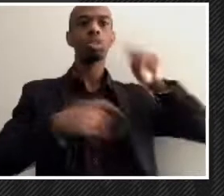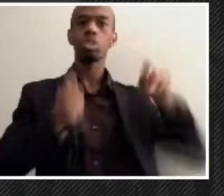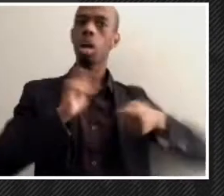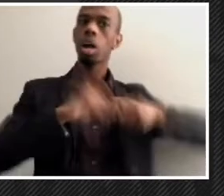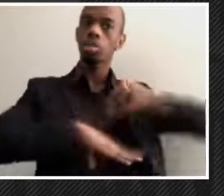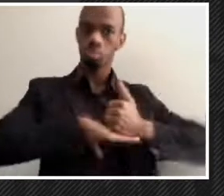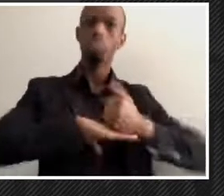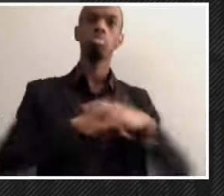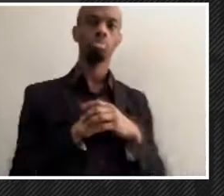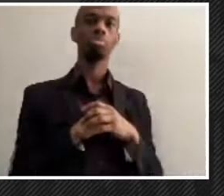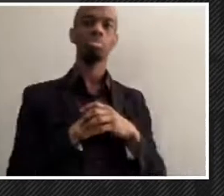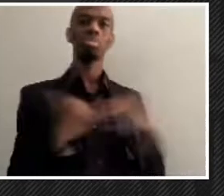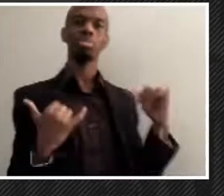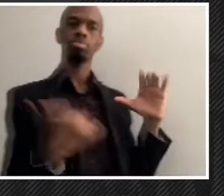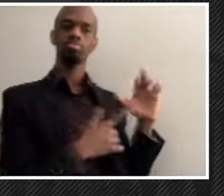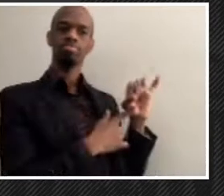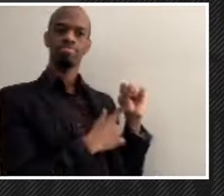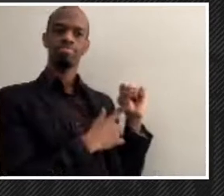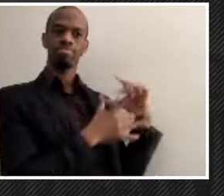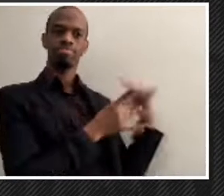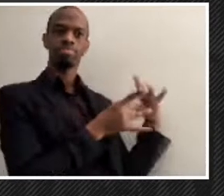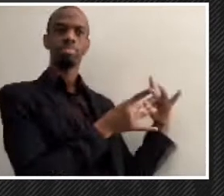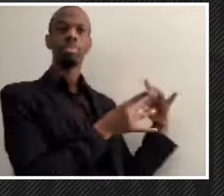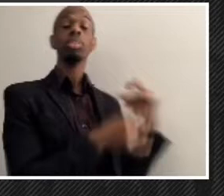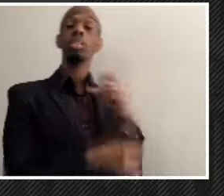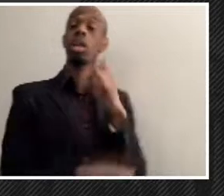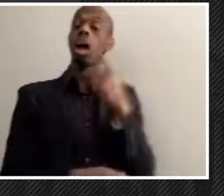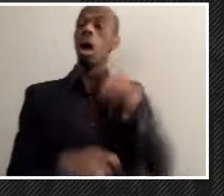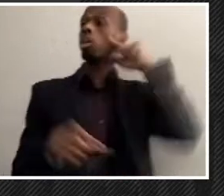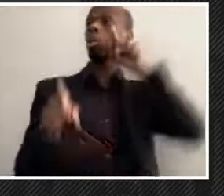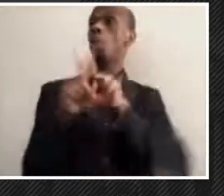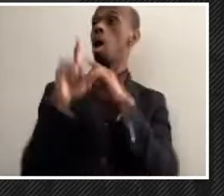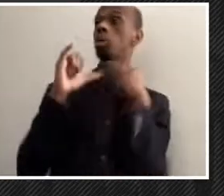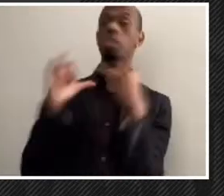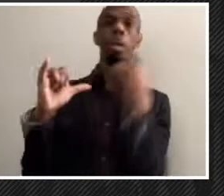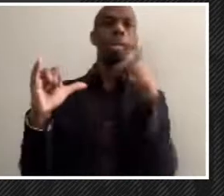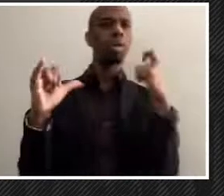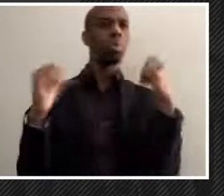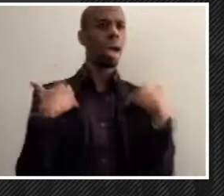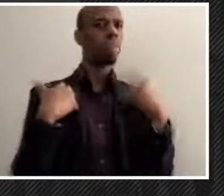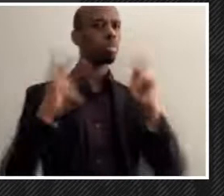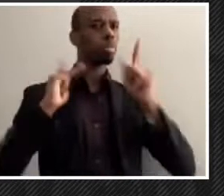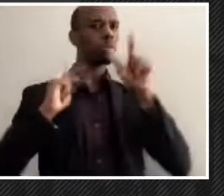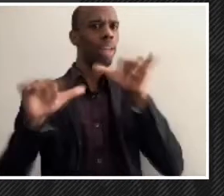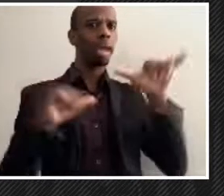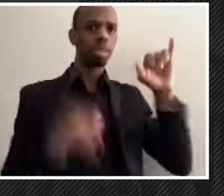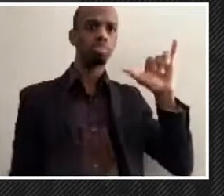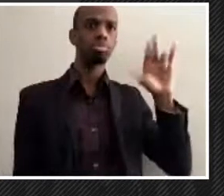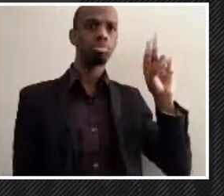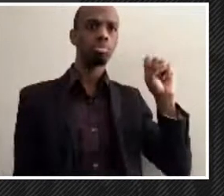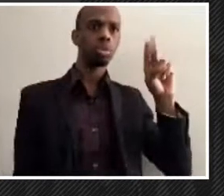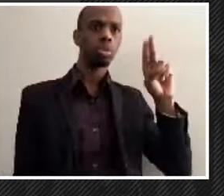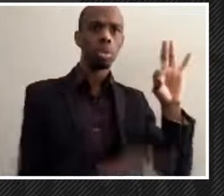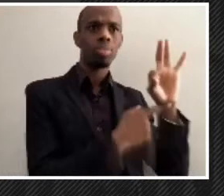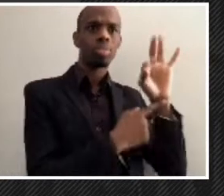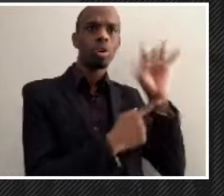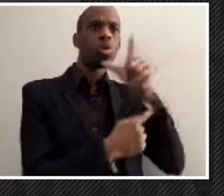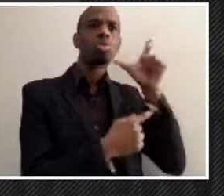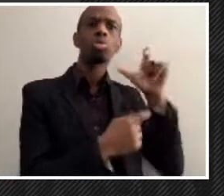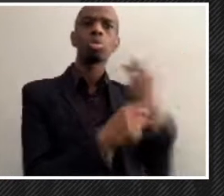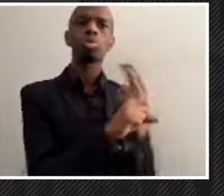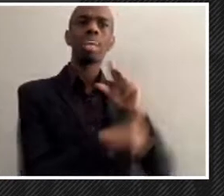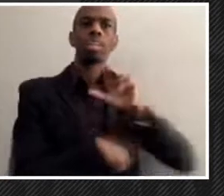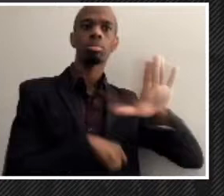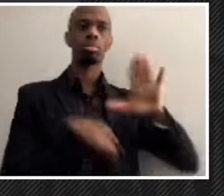those individuals out there who are using their platforms like Yusuf. Yusuf, could you bring into the conversation? Yeah, you